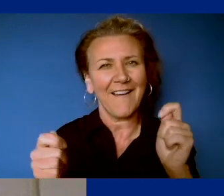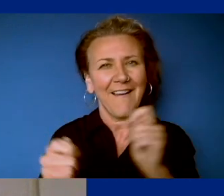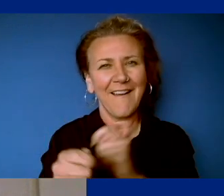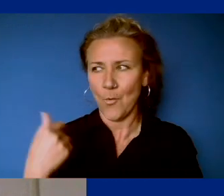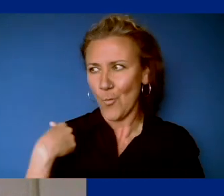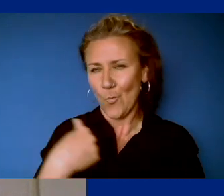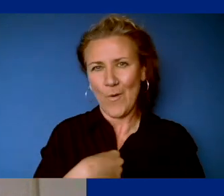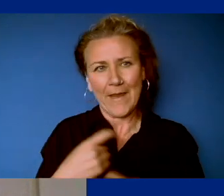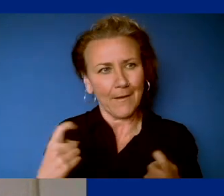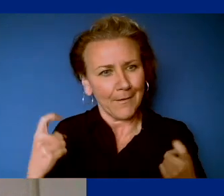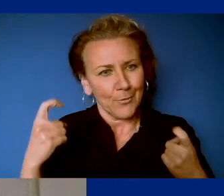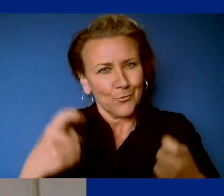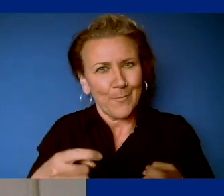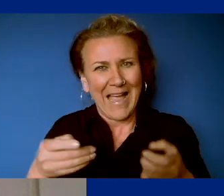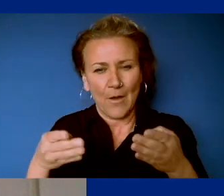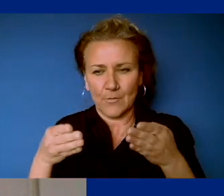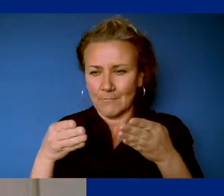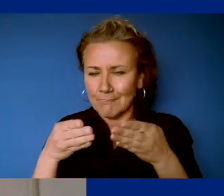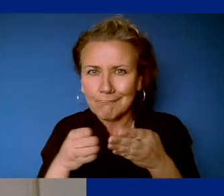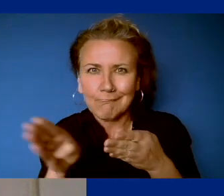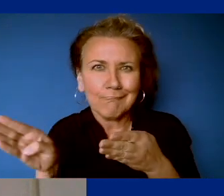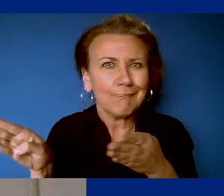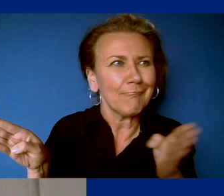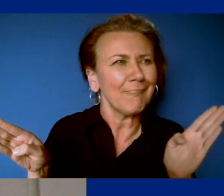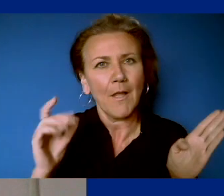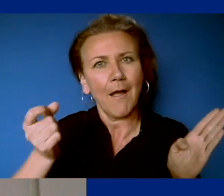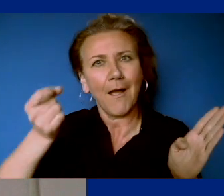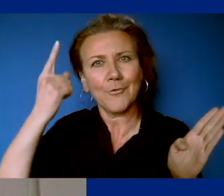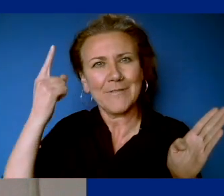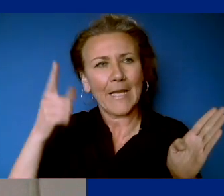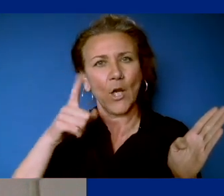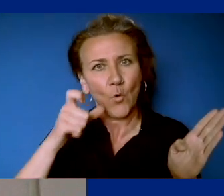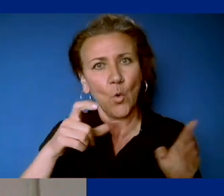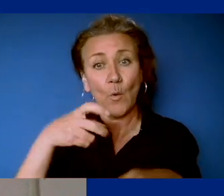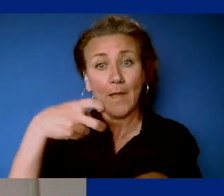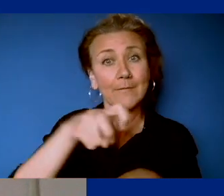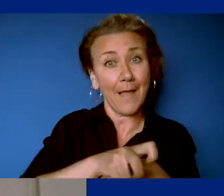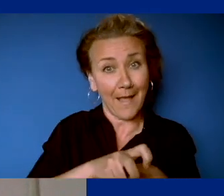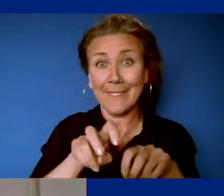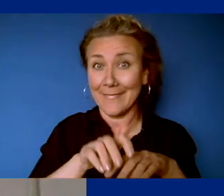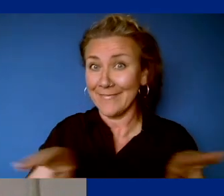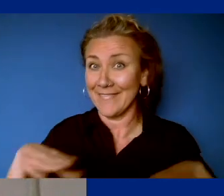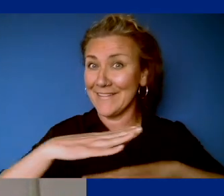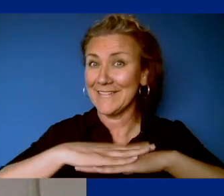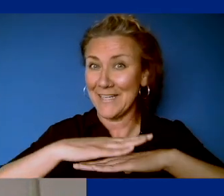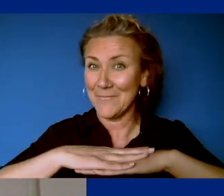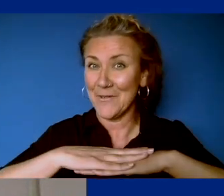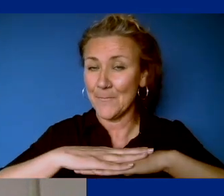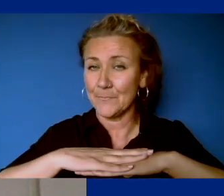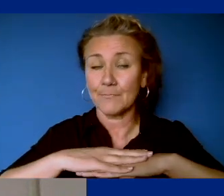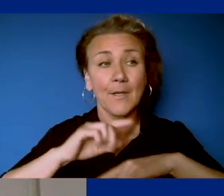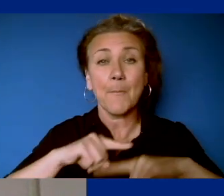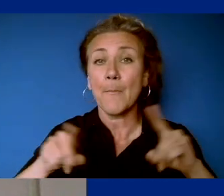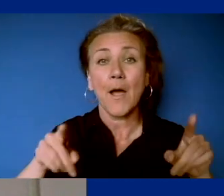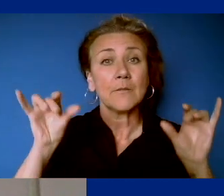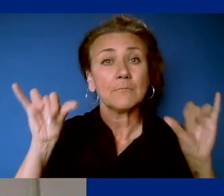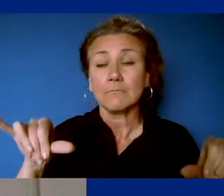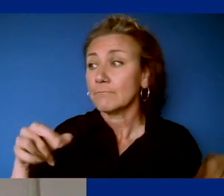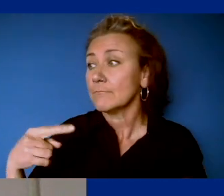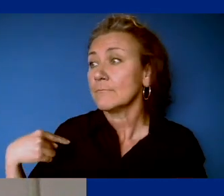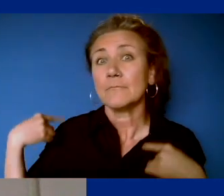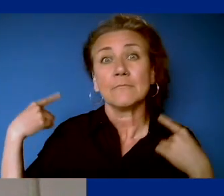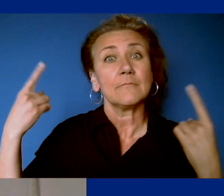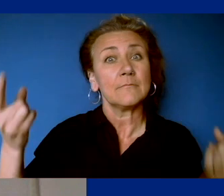It was our way of widening membership at society's decision-making table. But one thing that remains resistant